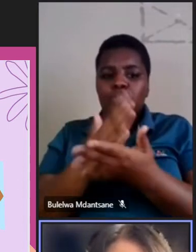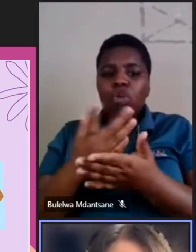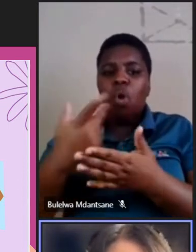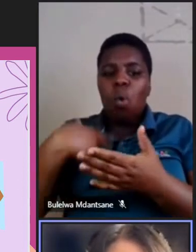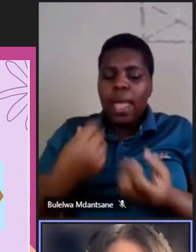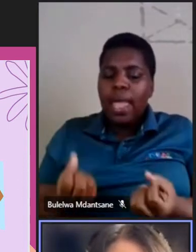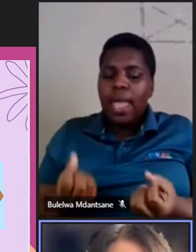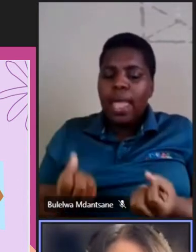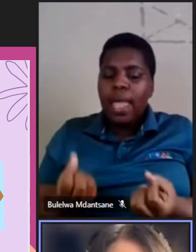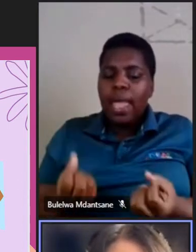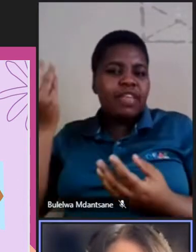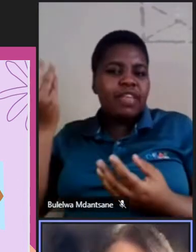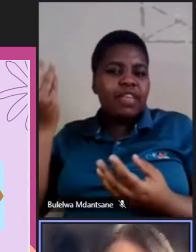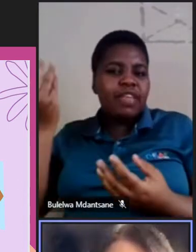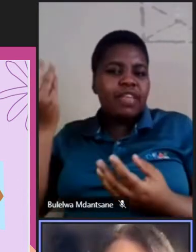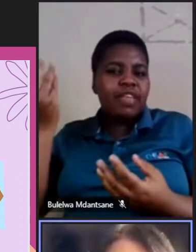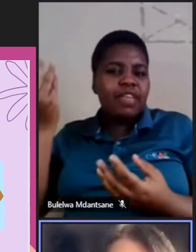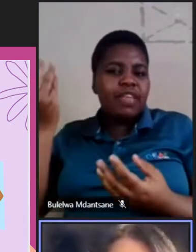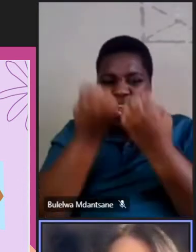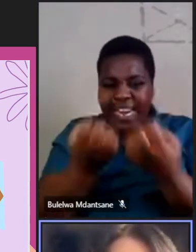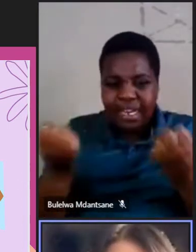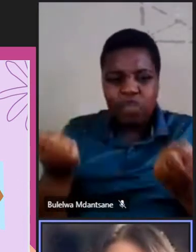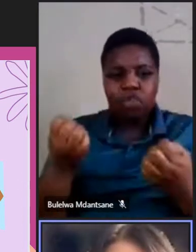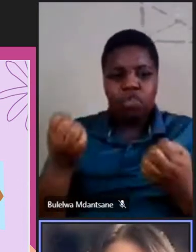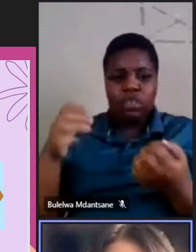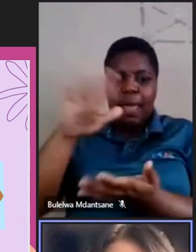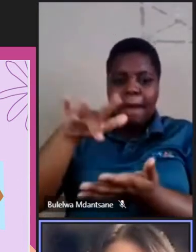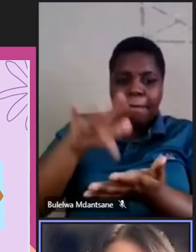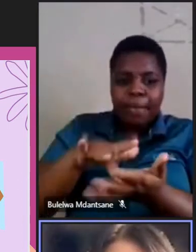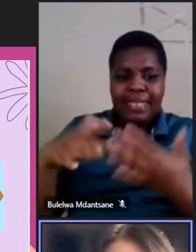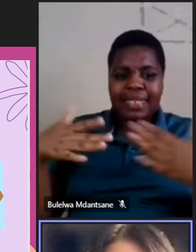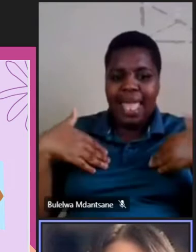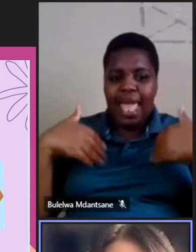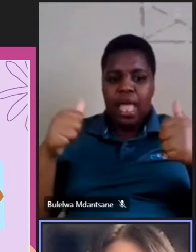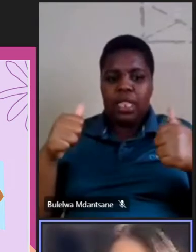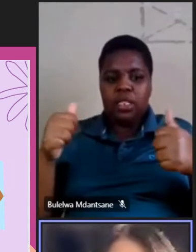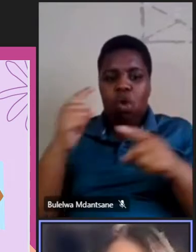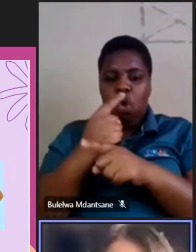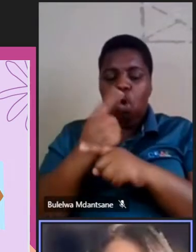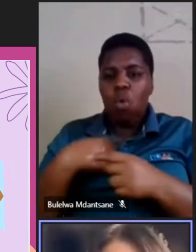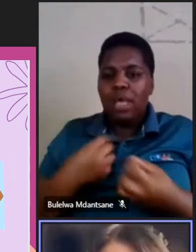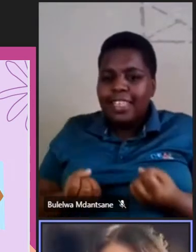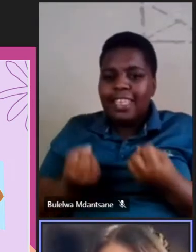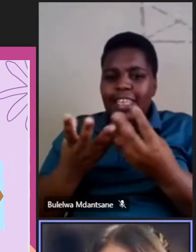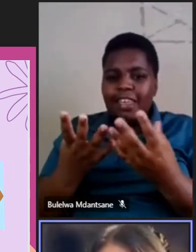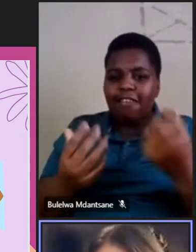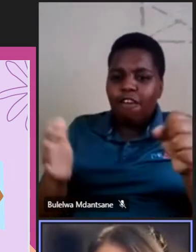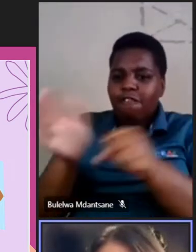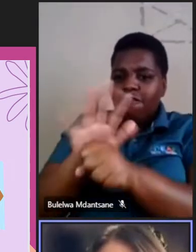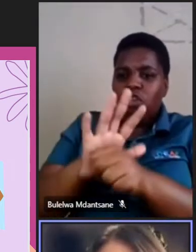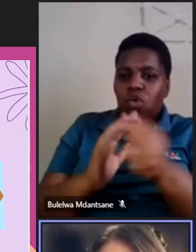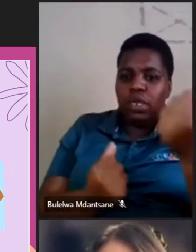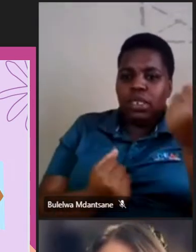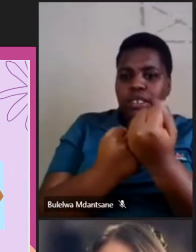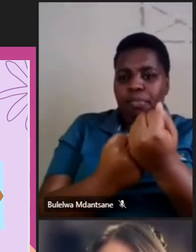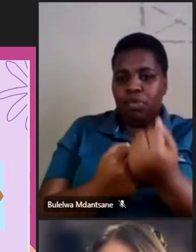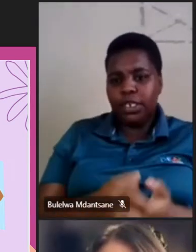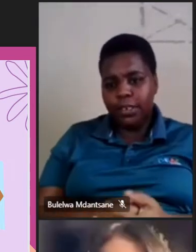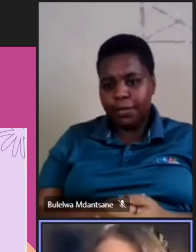on services, organizations, facilities, and helplines that offer healthcare, but also help and support.